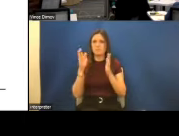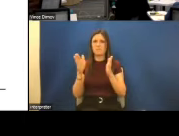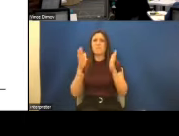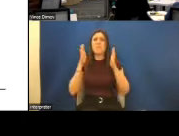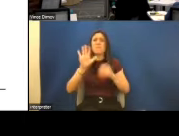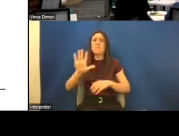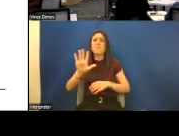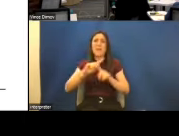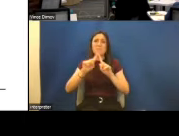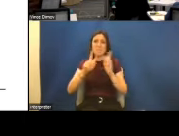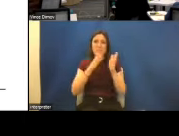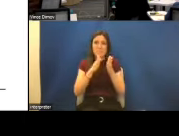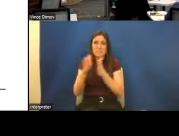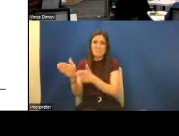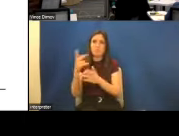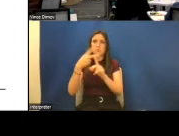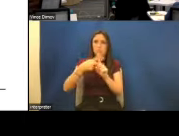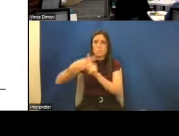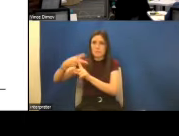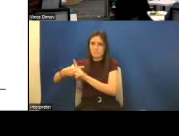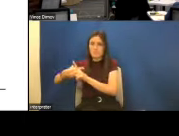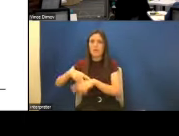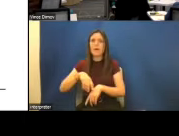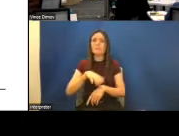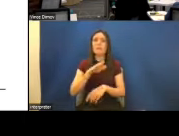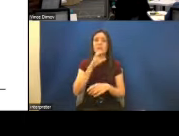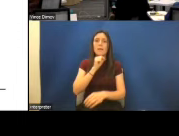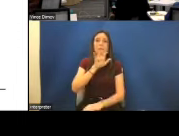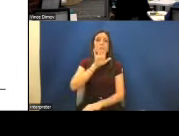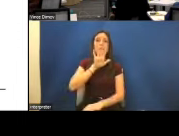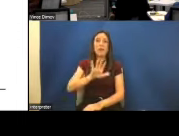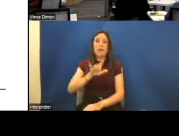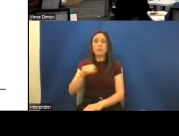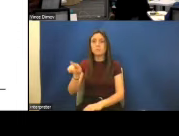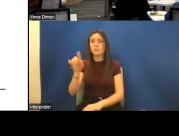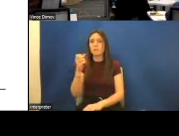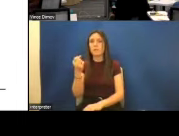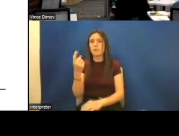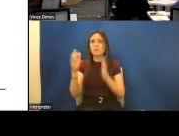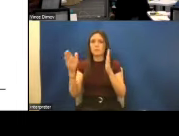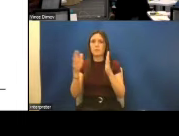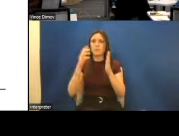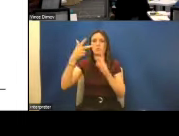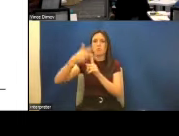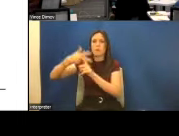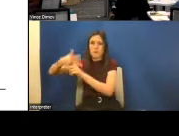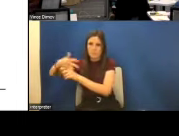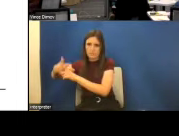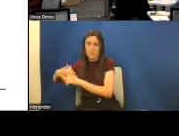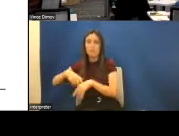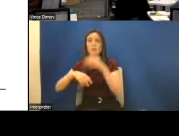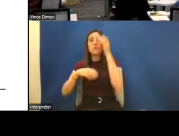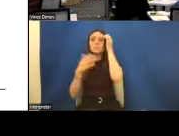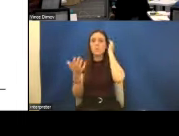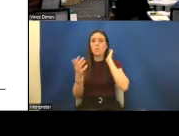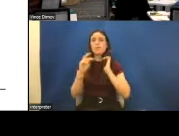in there. They're only a 2 month window. Then from age 5 to 511, it's like a 3 month age band. So what this in fact did is bumped her